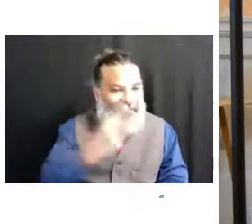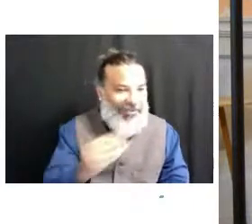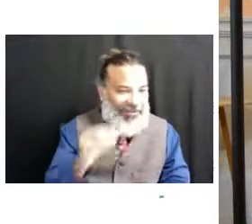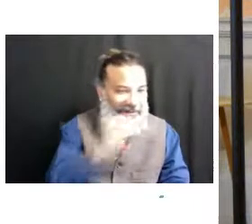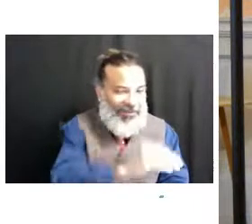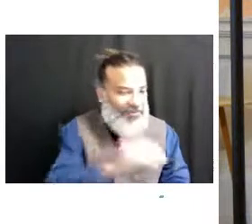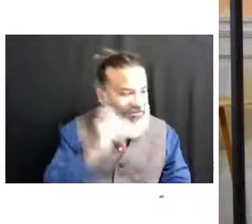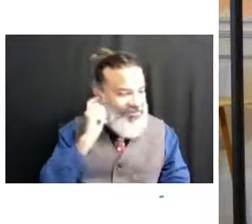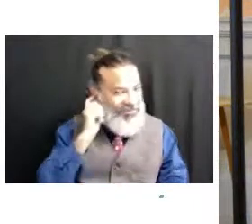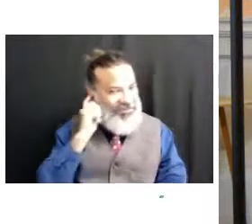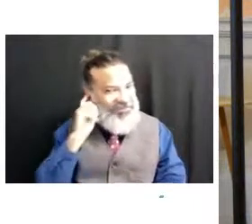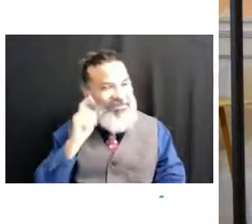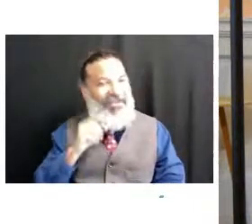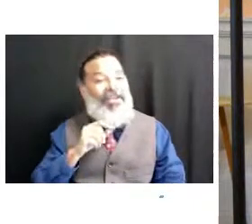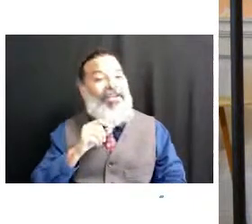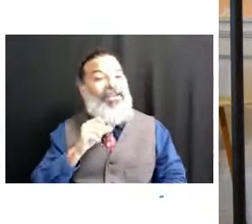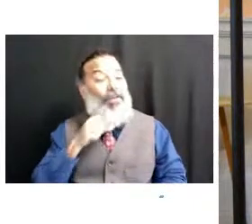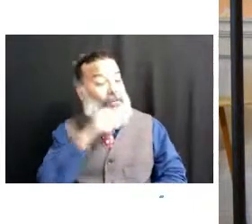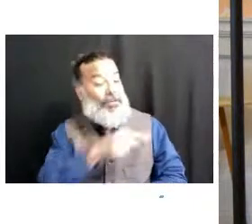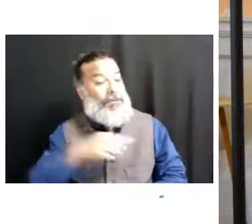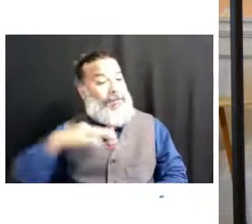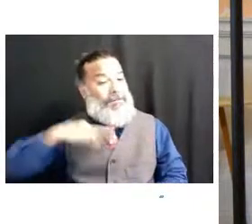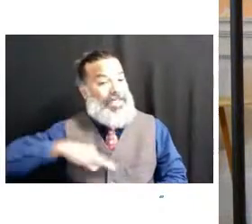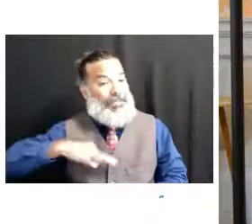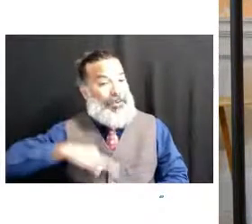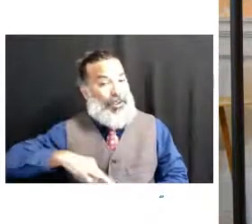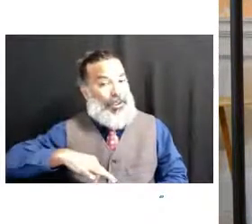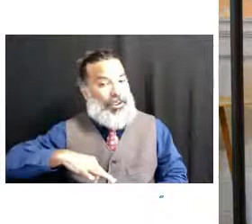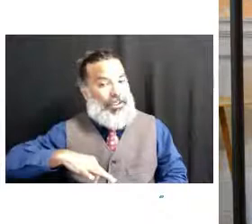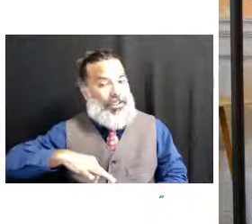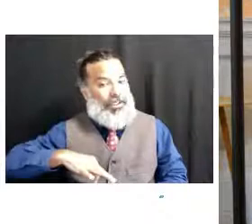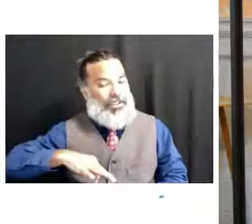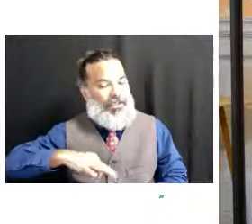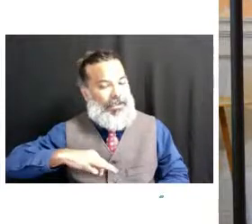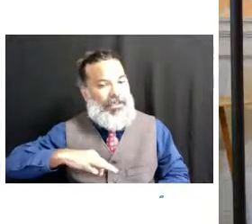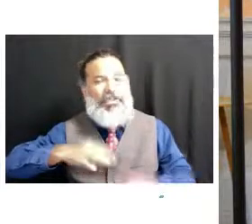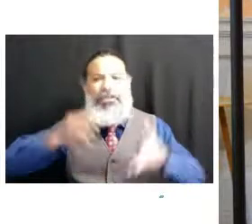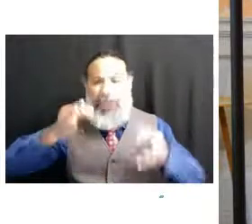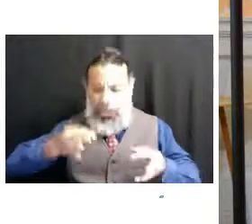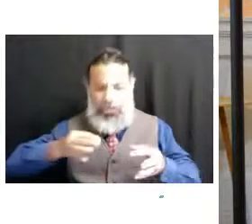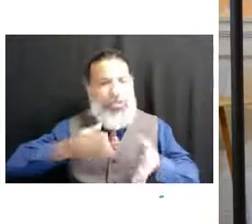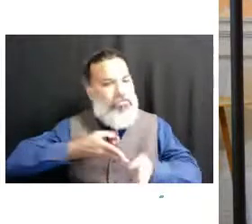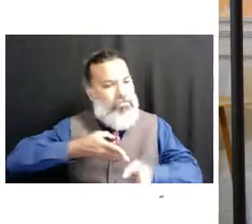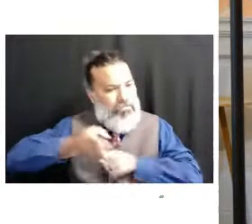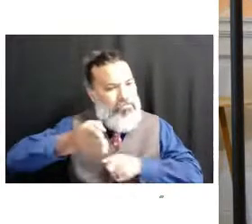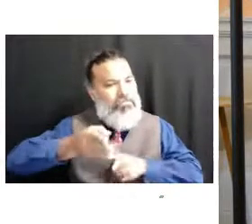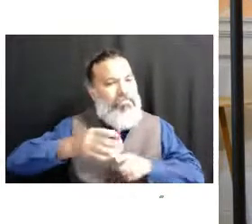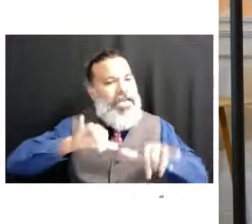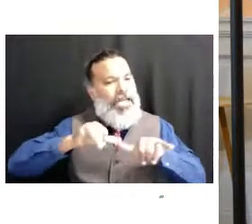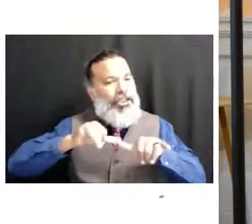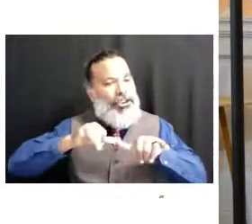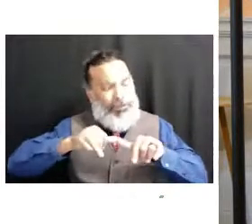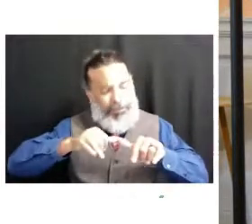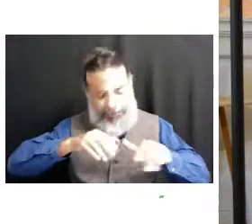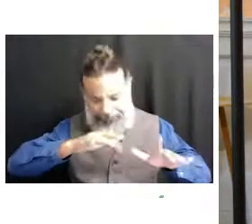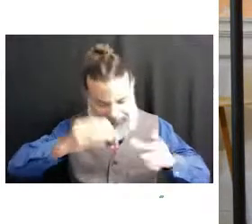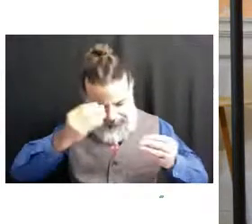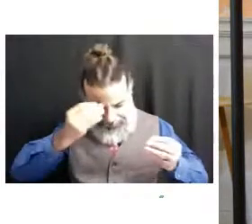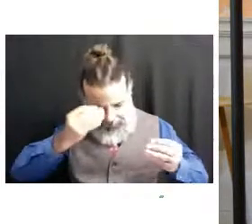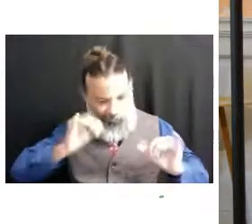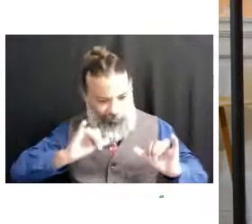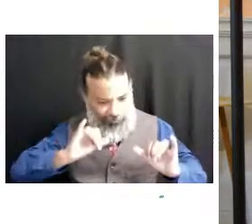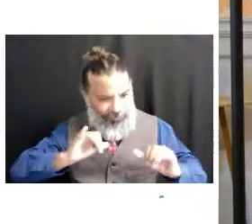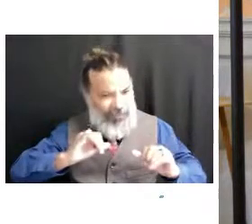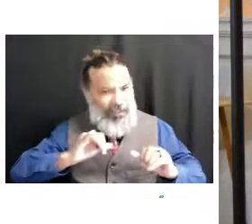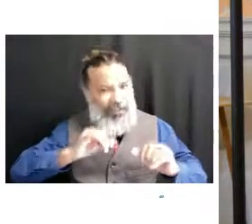Pittsburgh, he begins he puts on his engineer's hat, and he decides, in